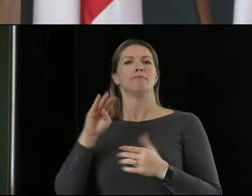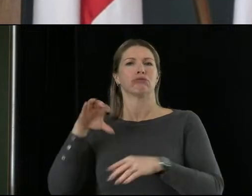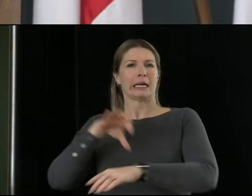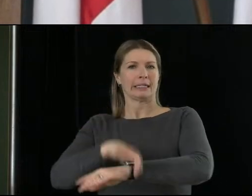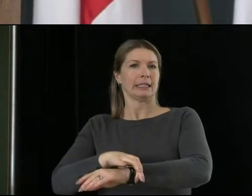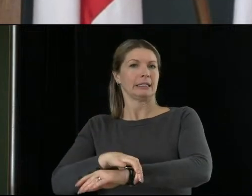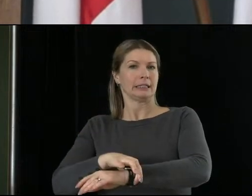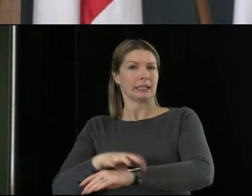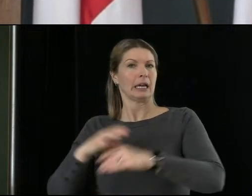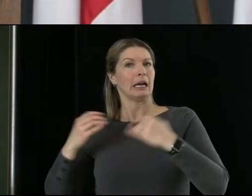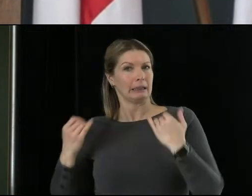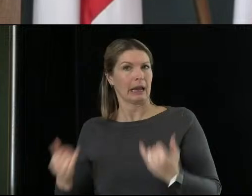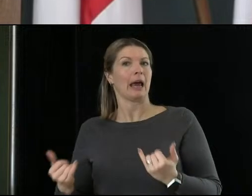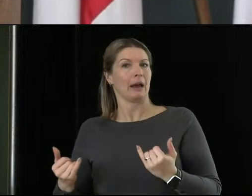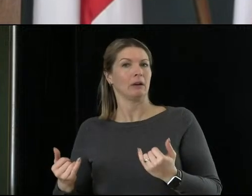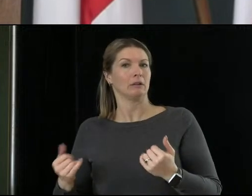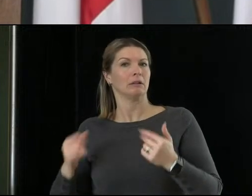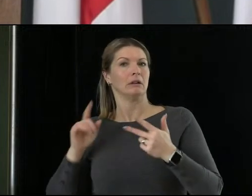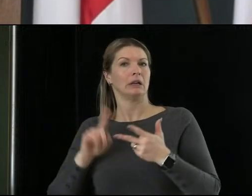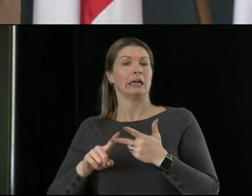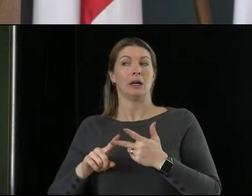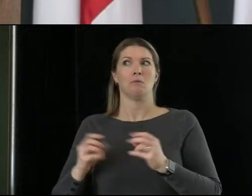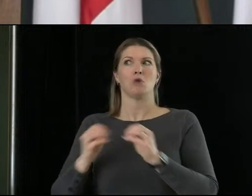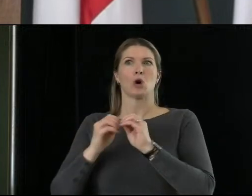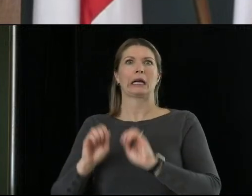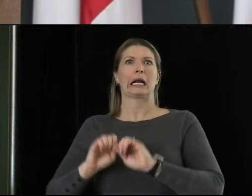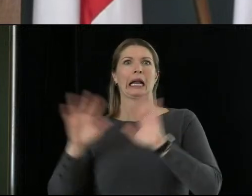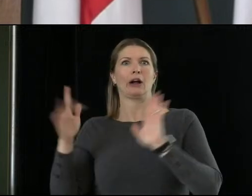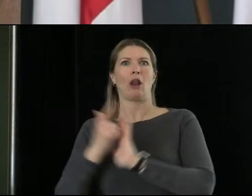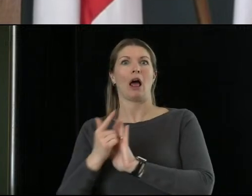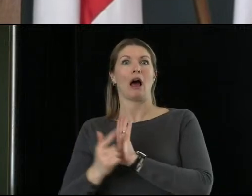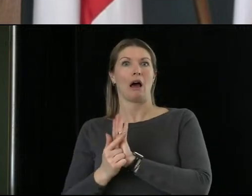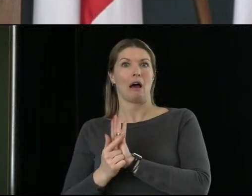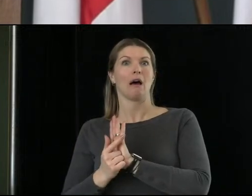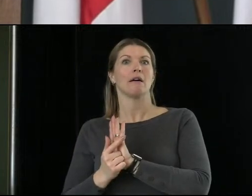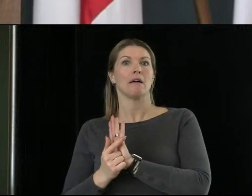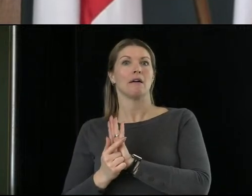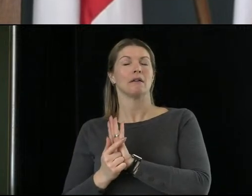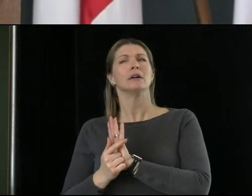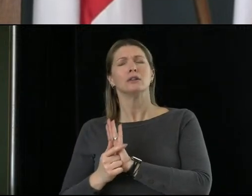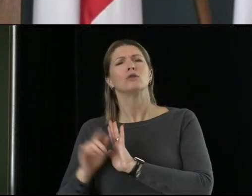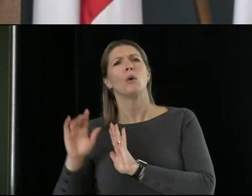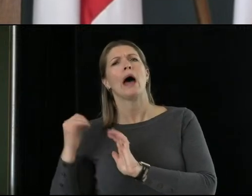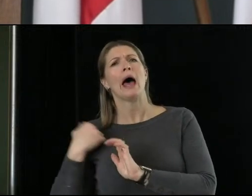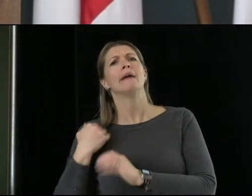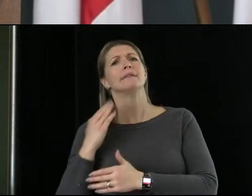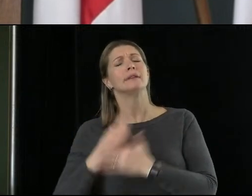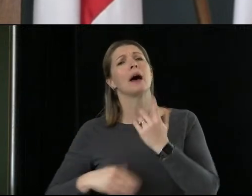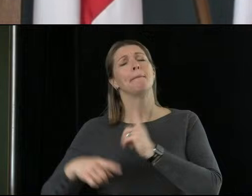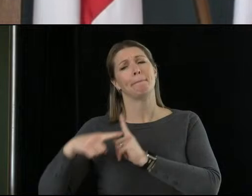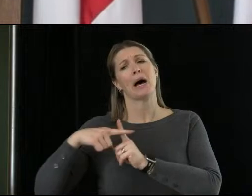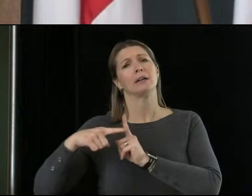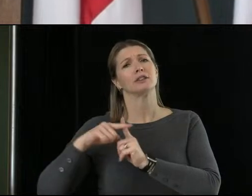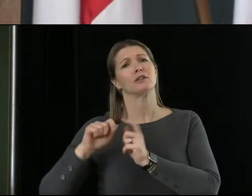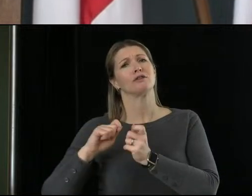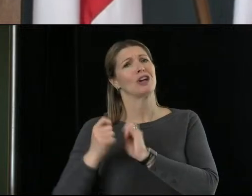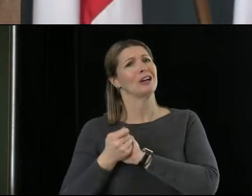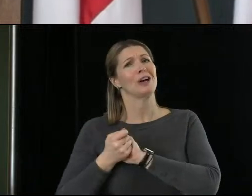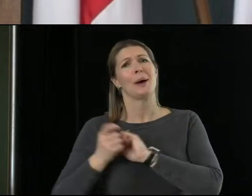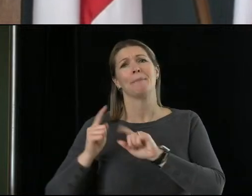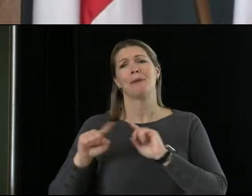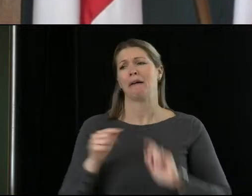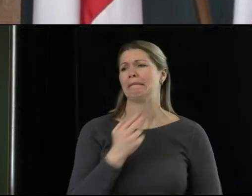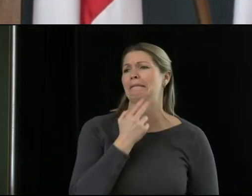now in effect in our province. These are all good things and will have positive change, but it is not nearly